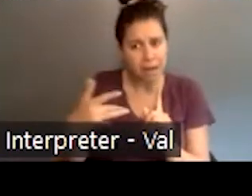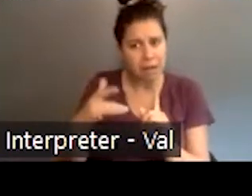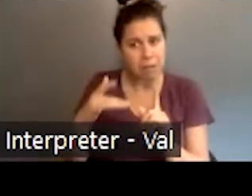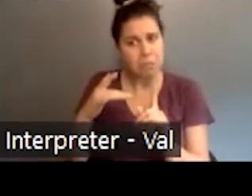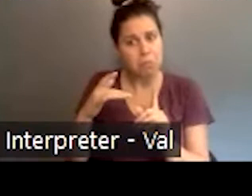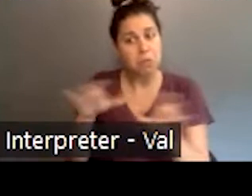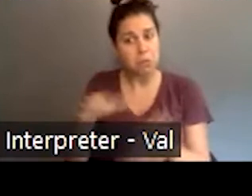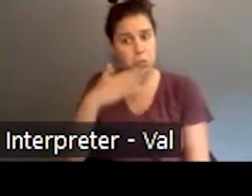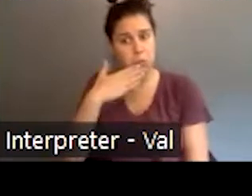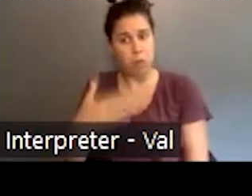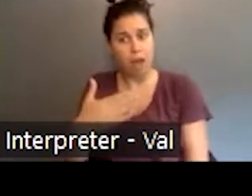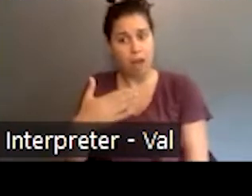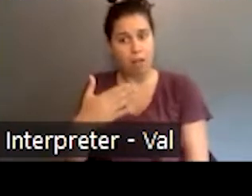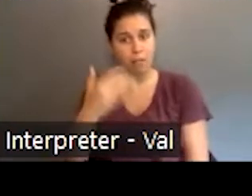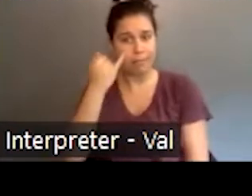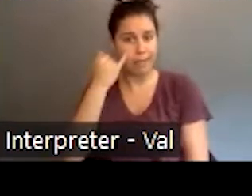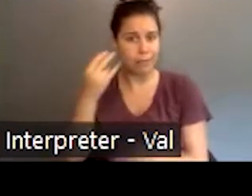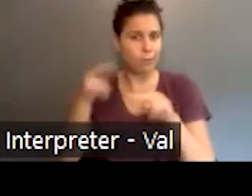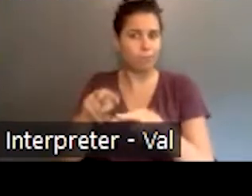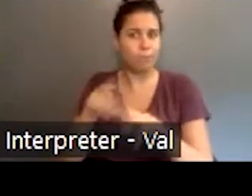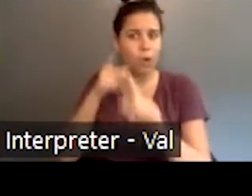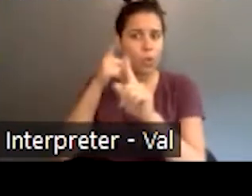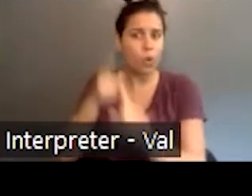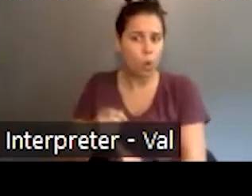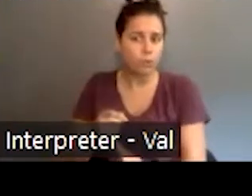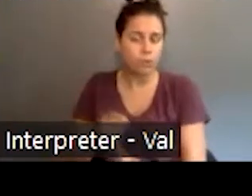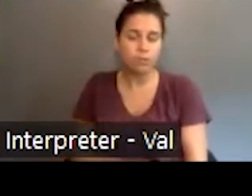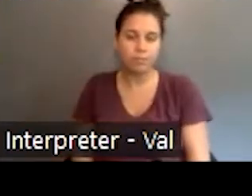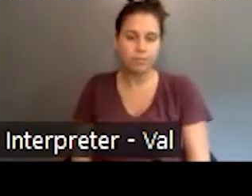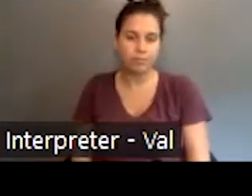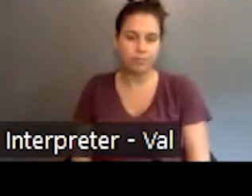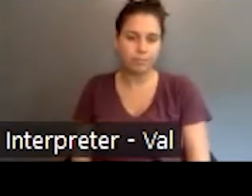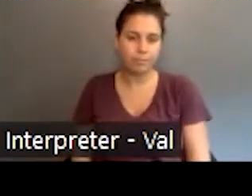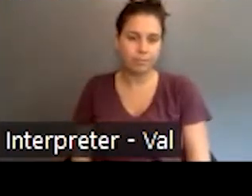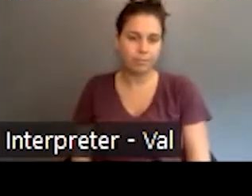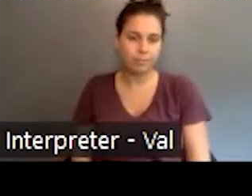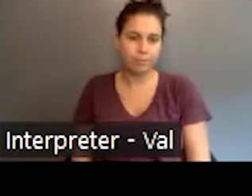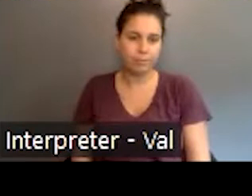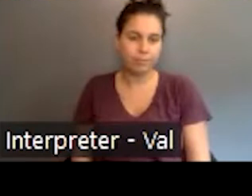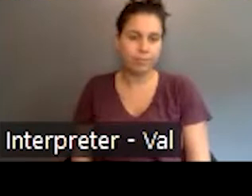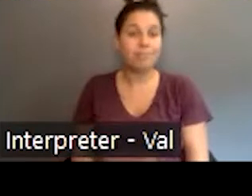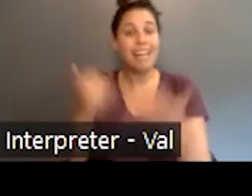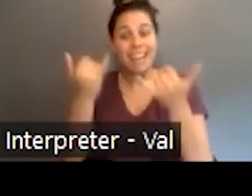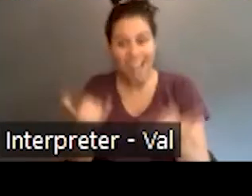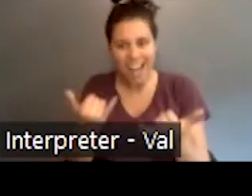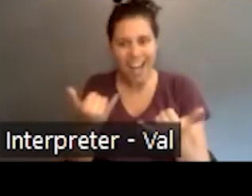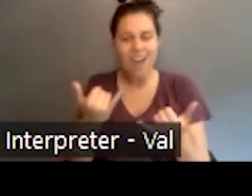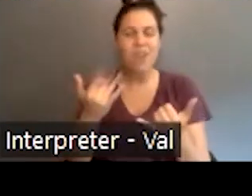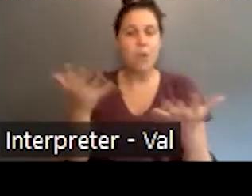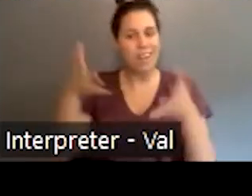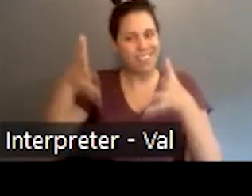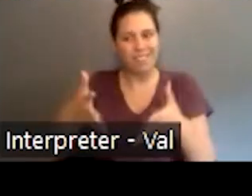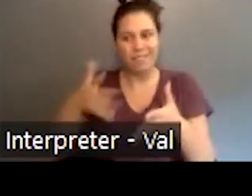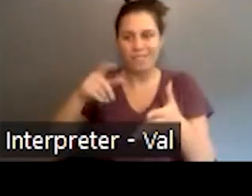well according to the goals that I initially set out. So what remains to be done in this area?